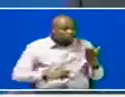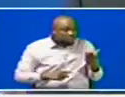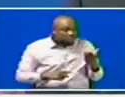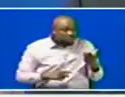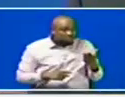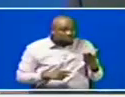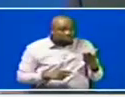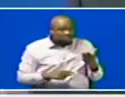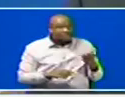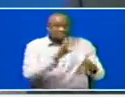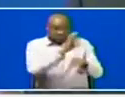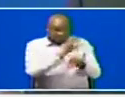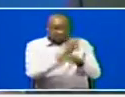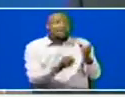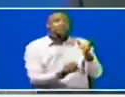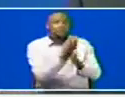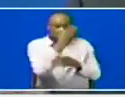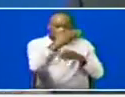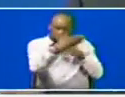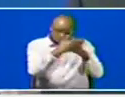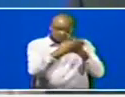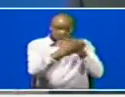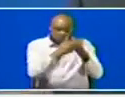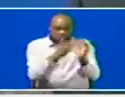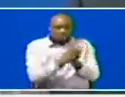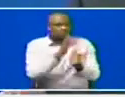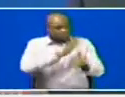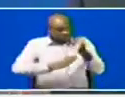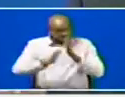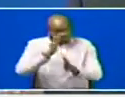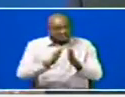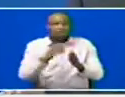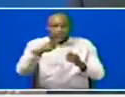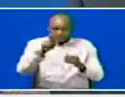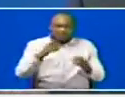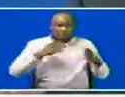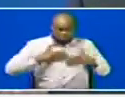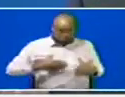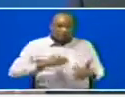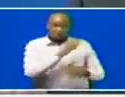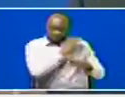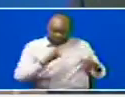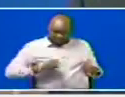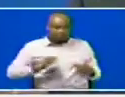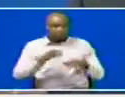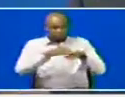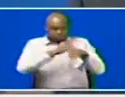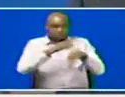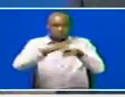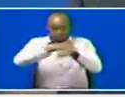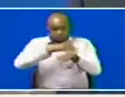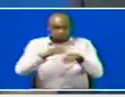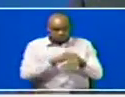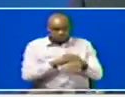church that grows ever closer in repairing the wounds in the body of Christ, the global church,